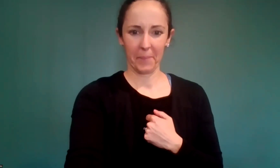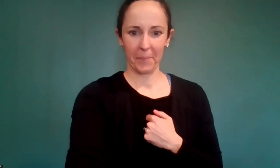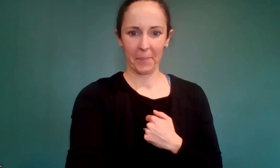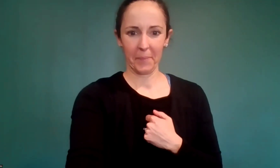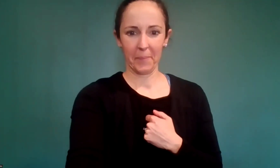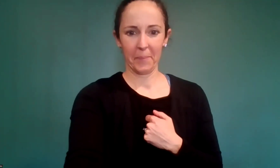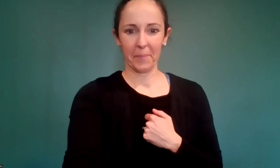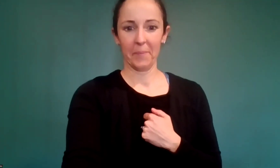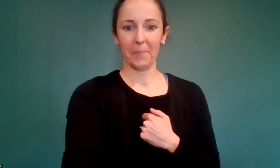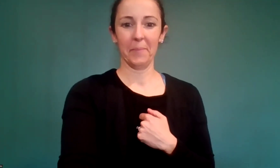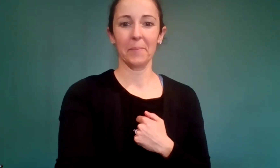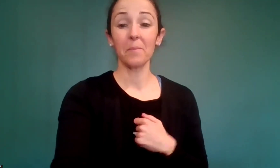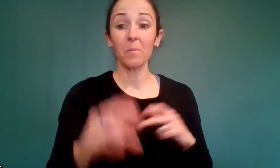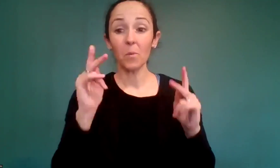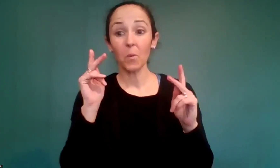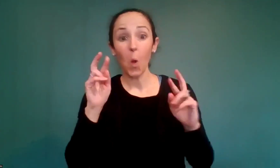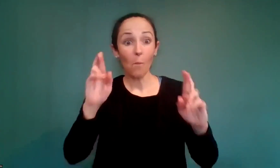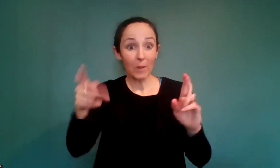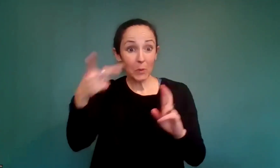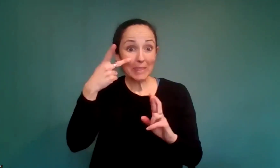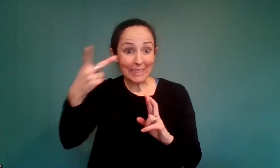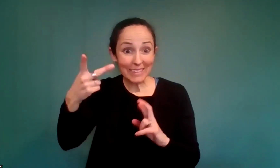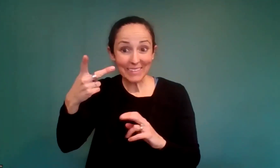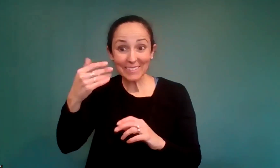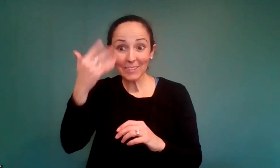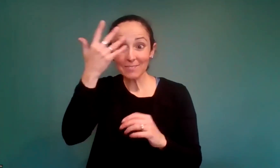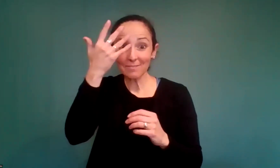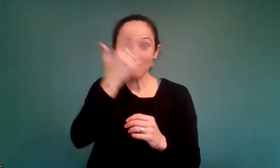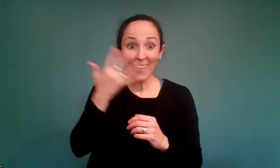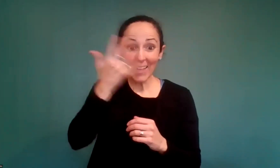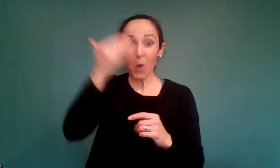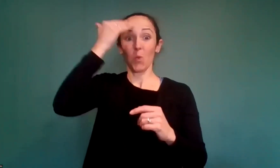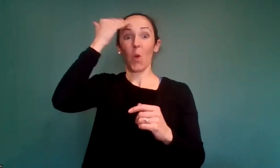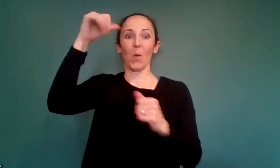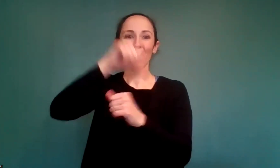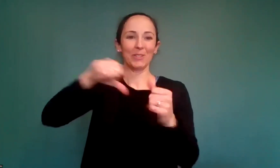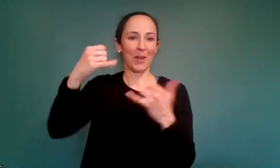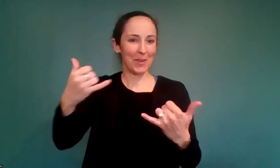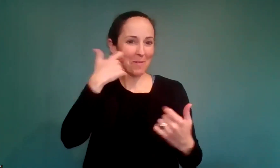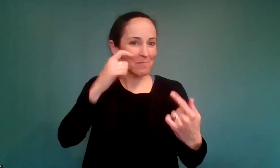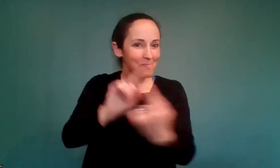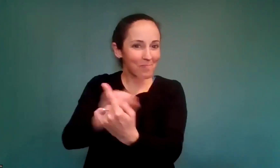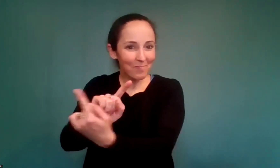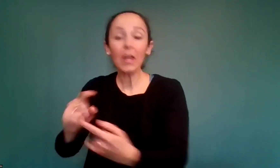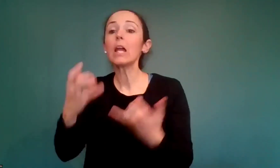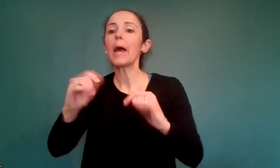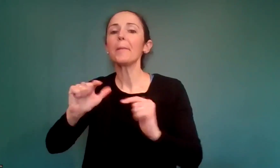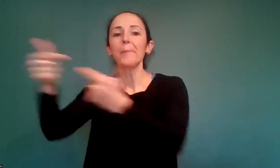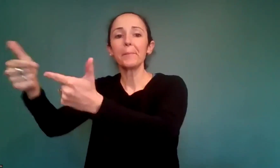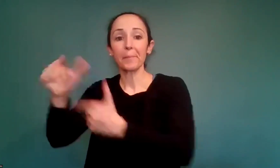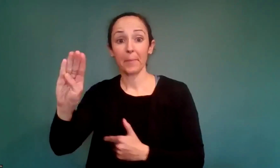familiar faces, and make some new connections. I'm going to pass it over to Barry to wrap us up.